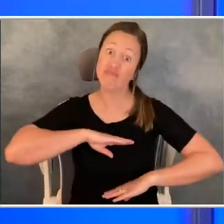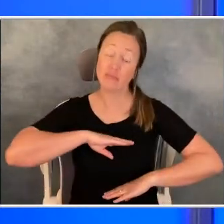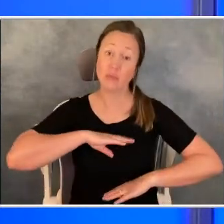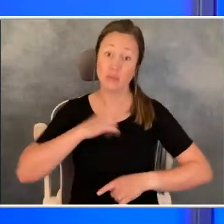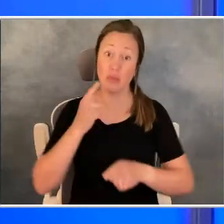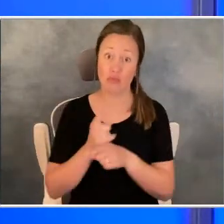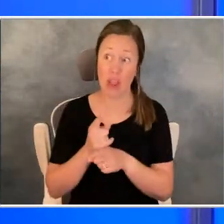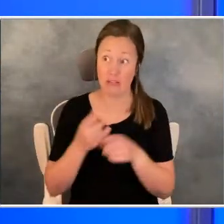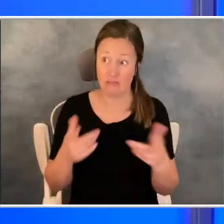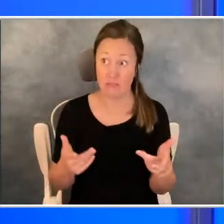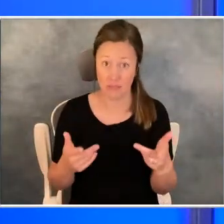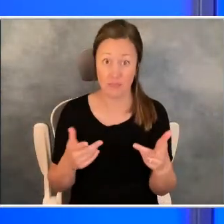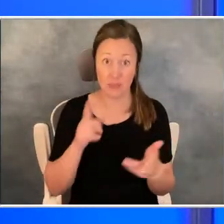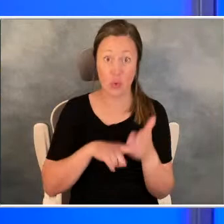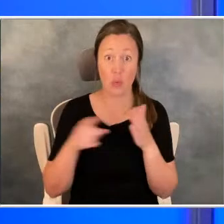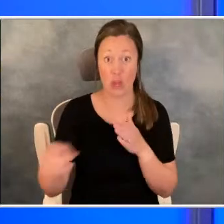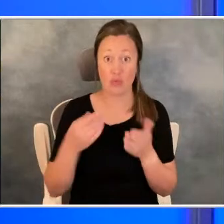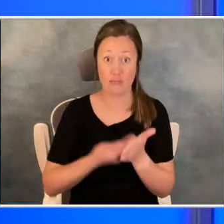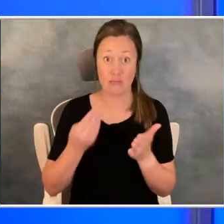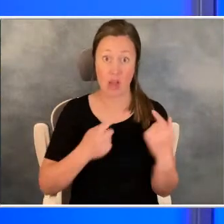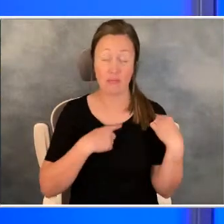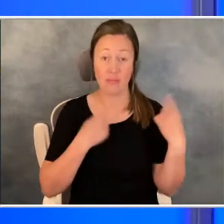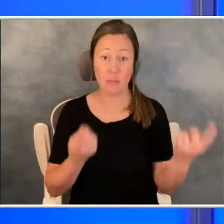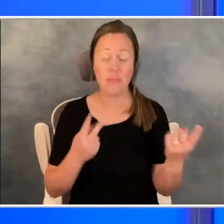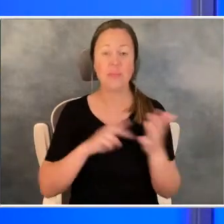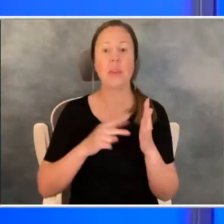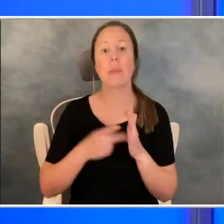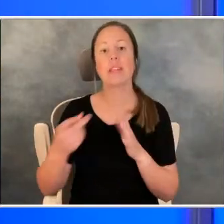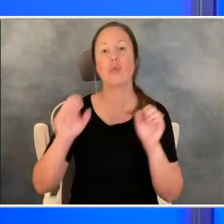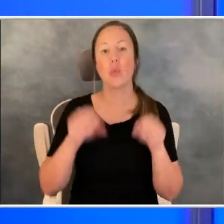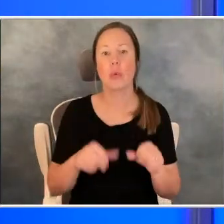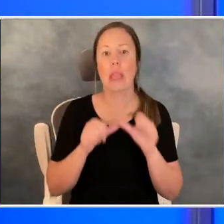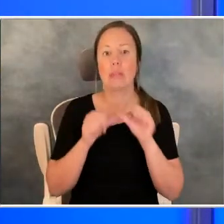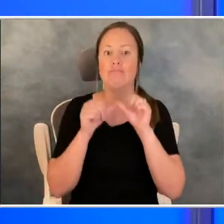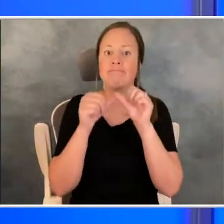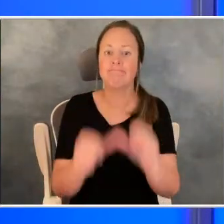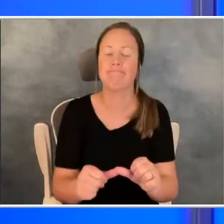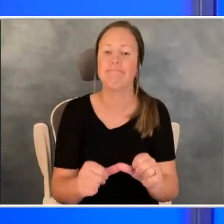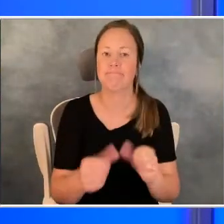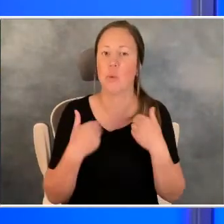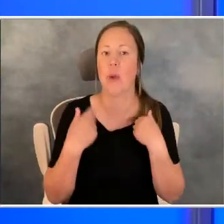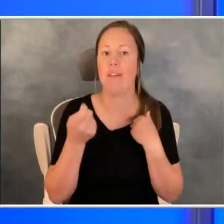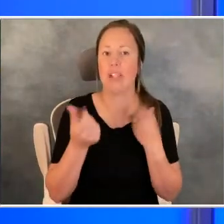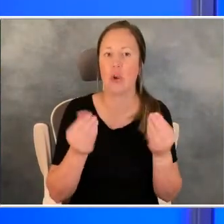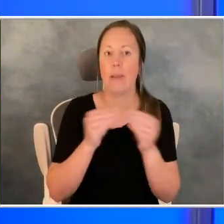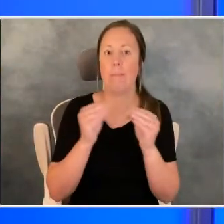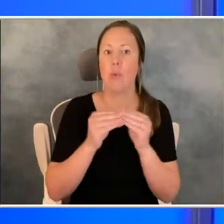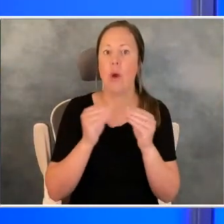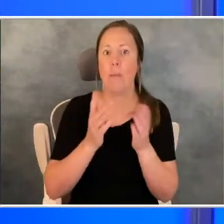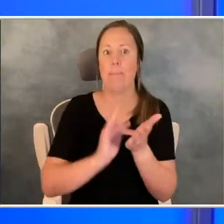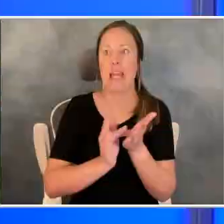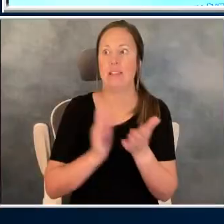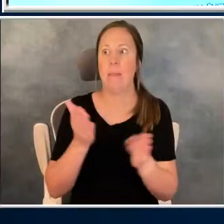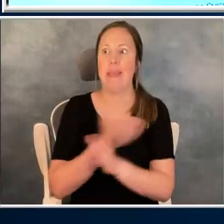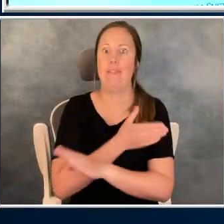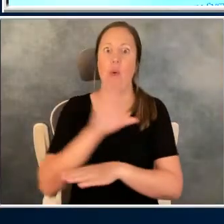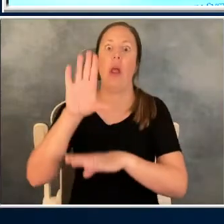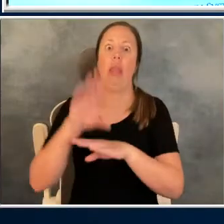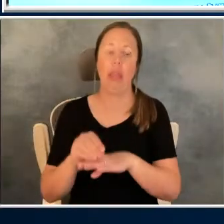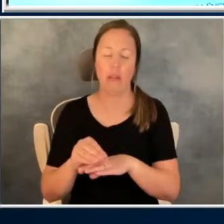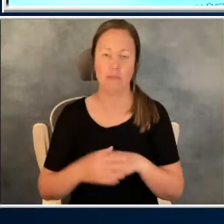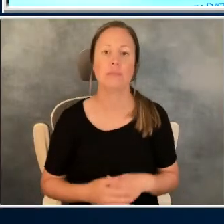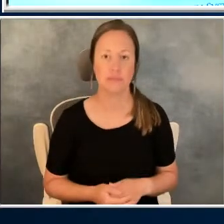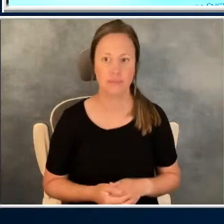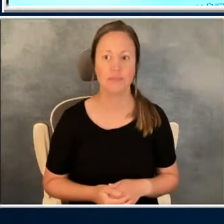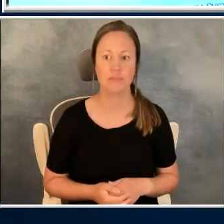purchasing. So right. Then you can make it through a little bit easier because you have a little bit more of a buffer when you're used to buying a lot of a product. Yen